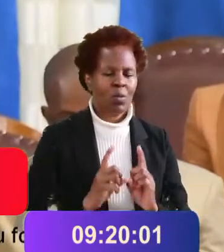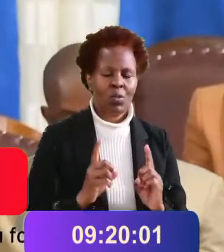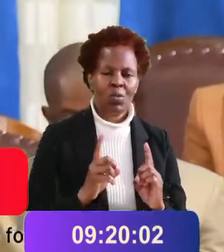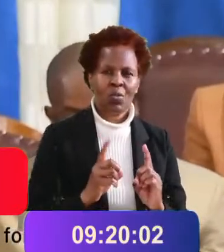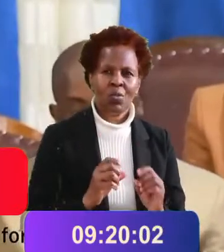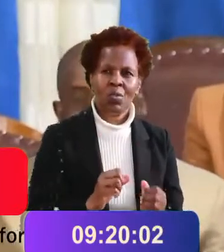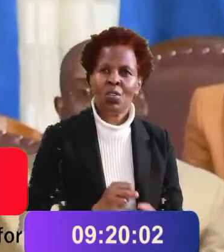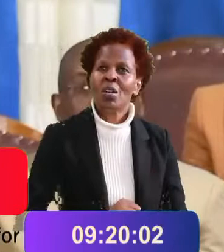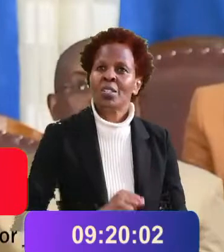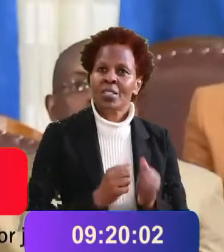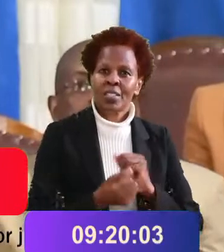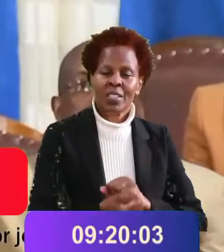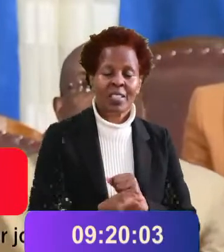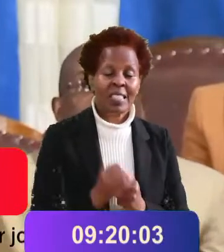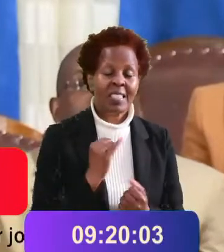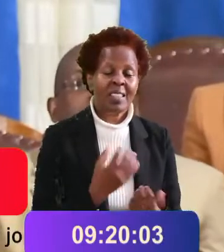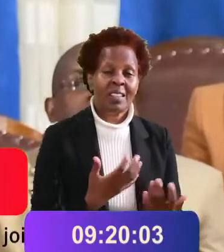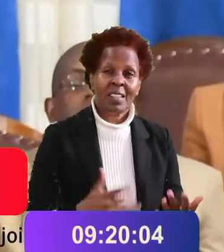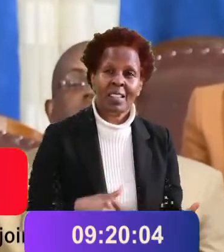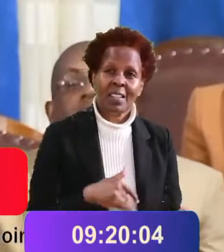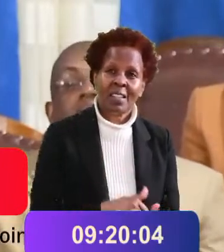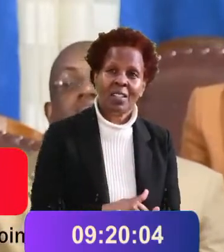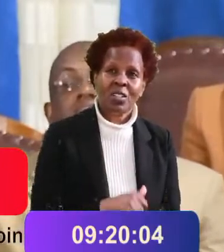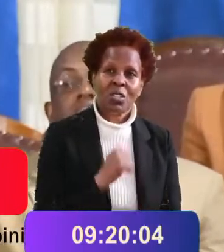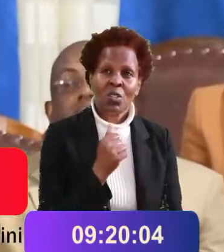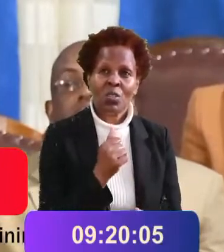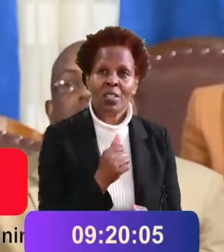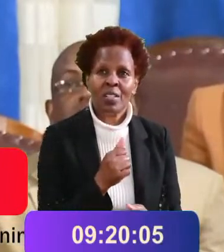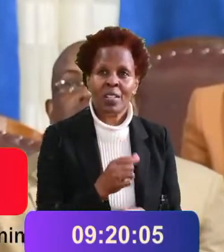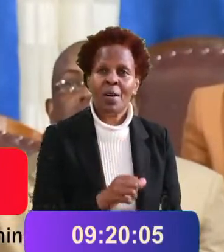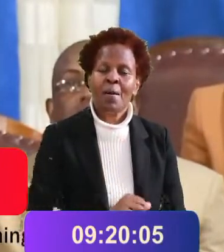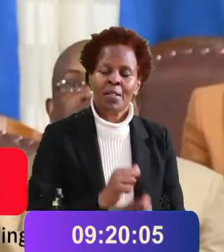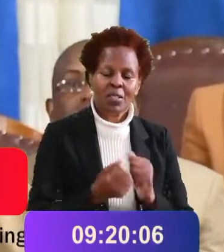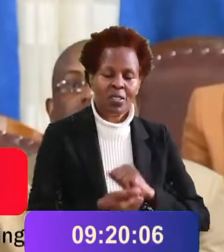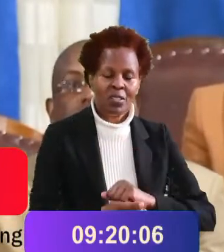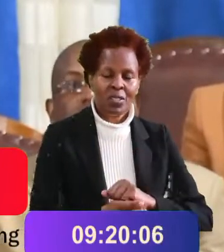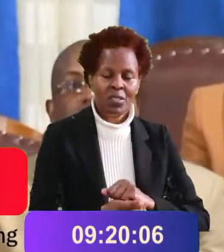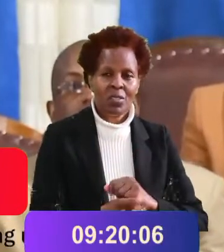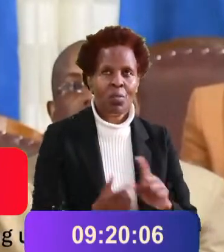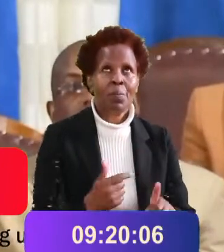in circumstances do not mean a shifting God.